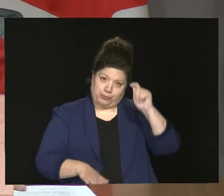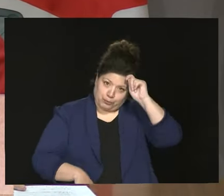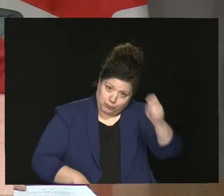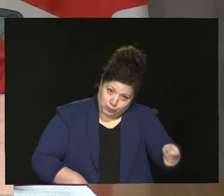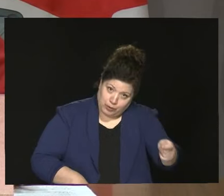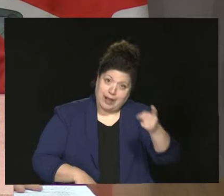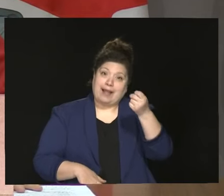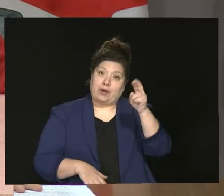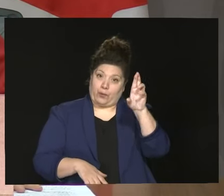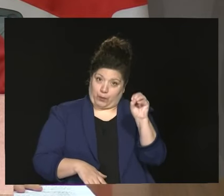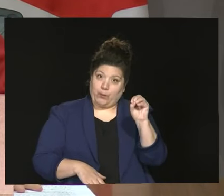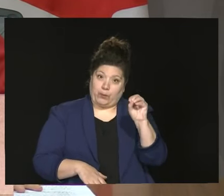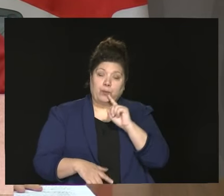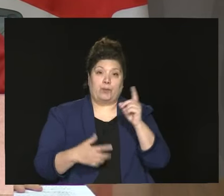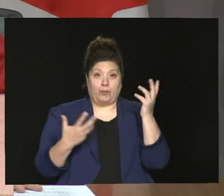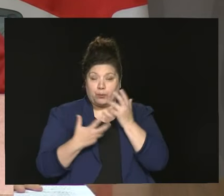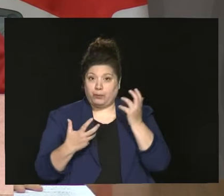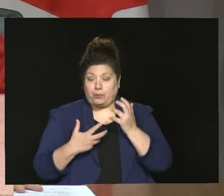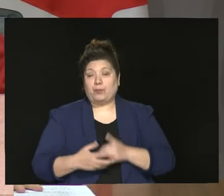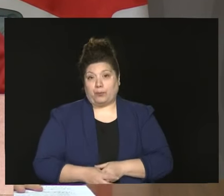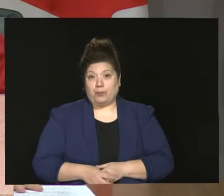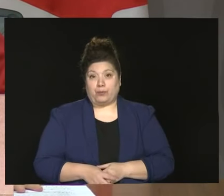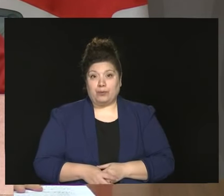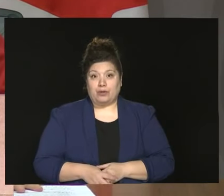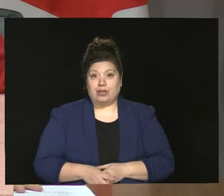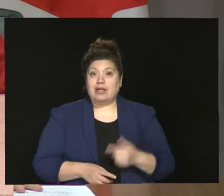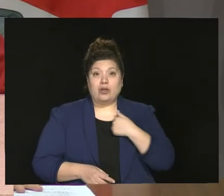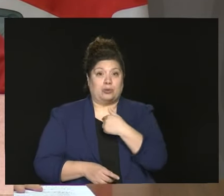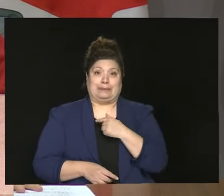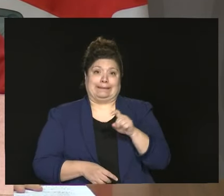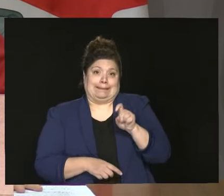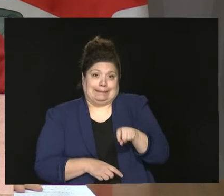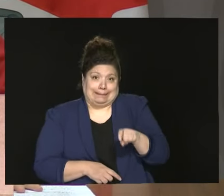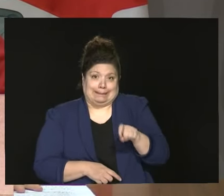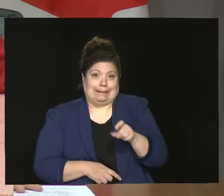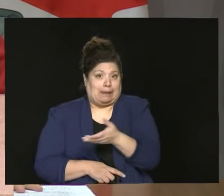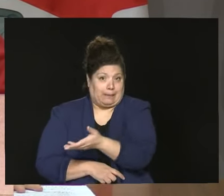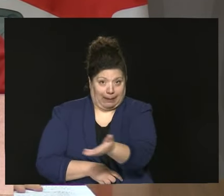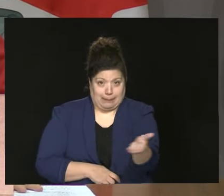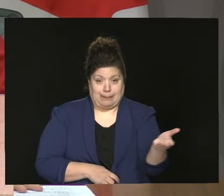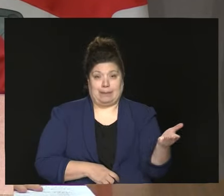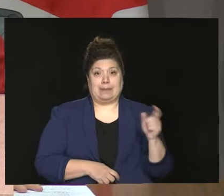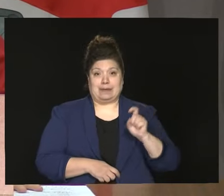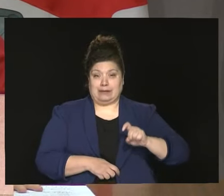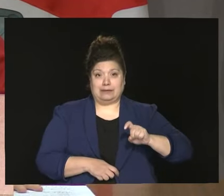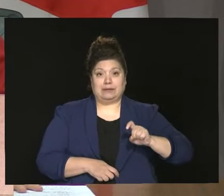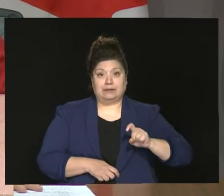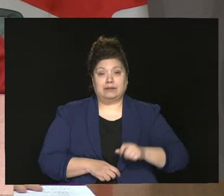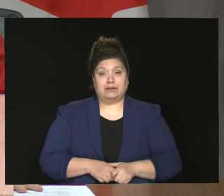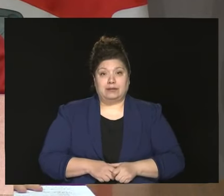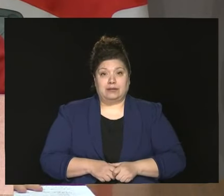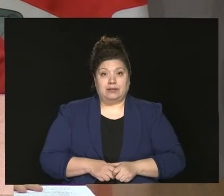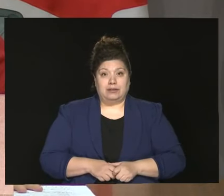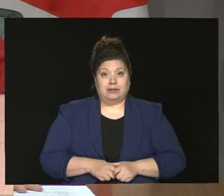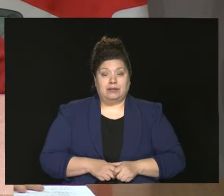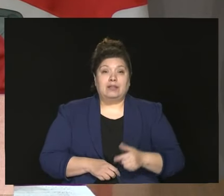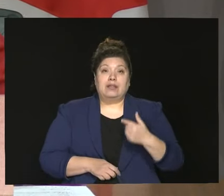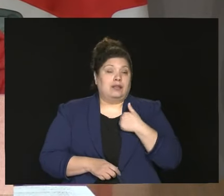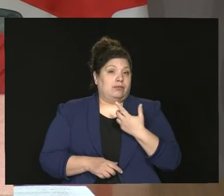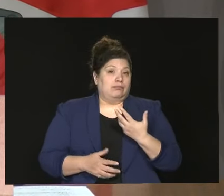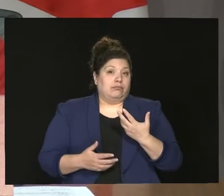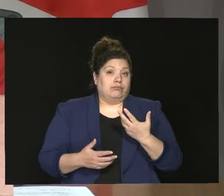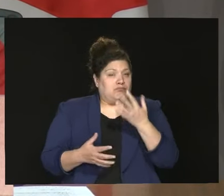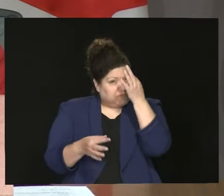we need all of them. And I personally have tremendous faith and